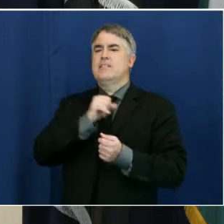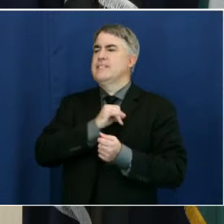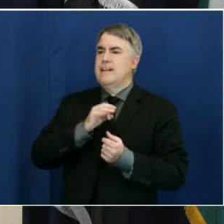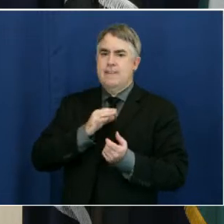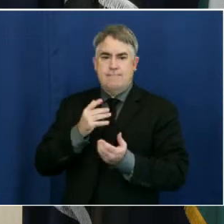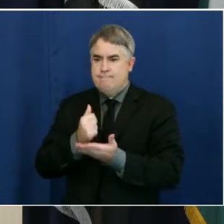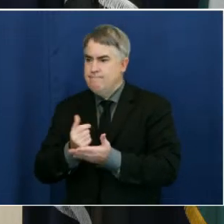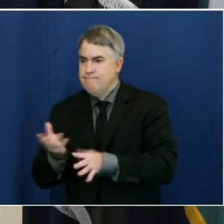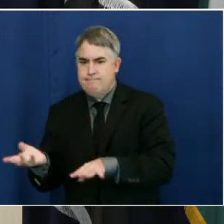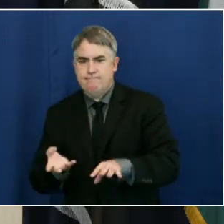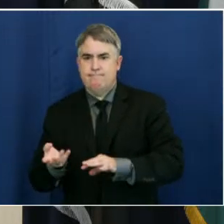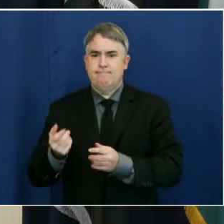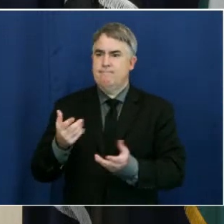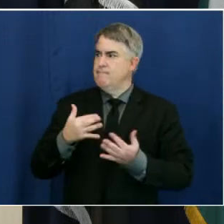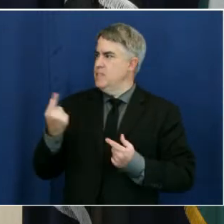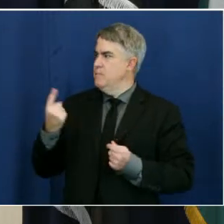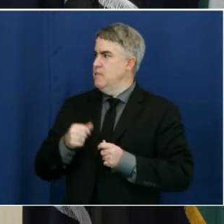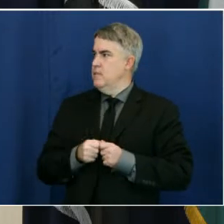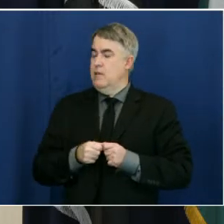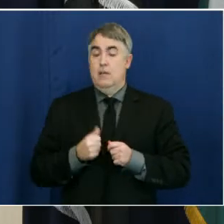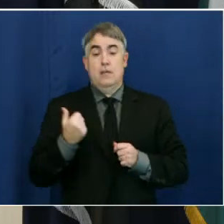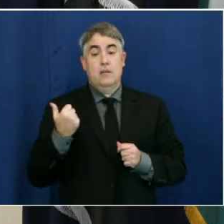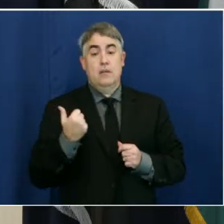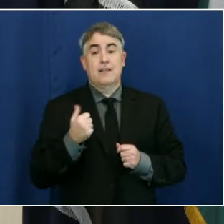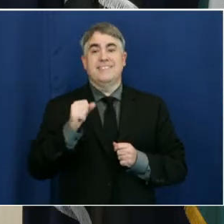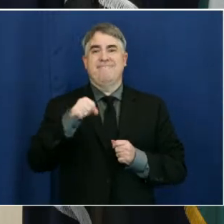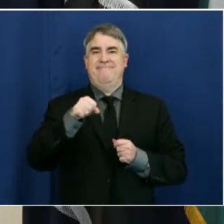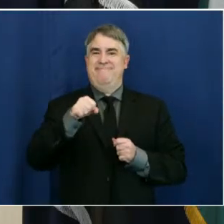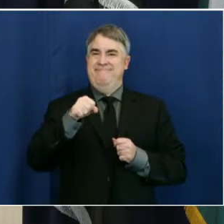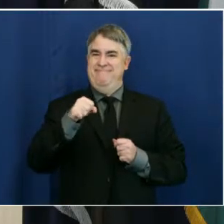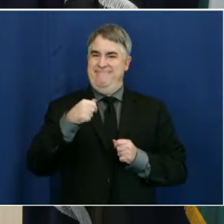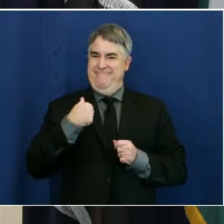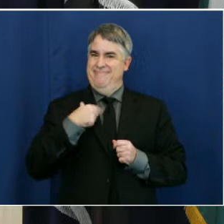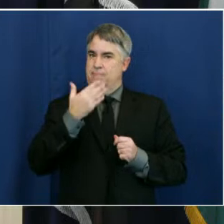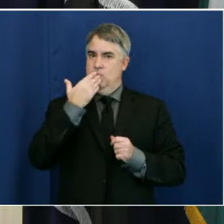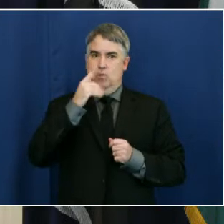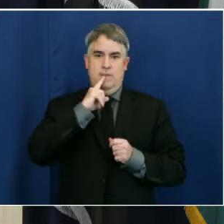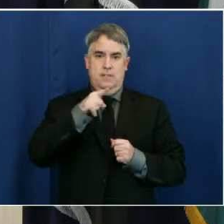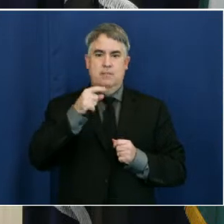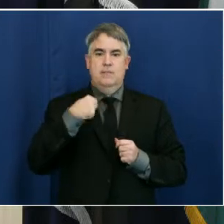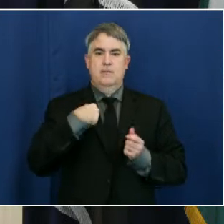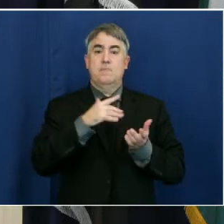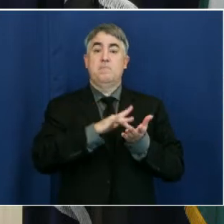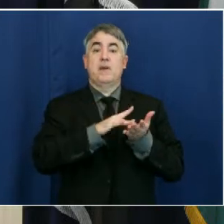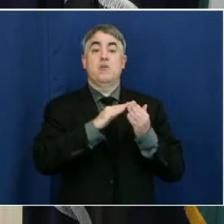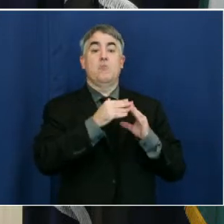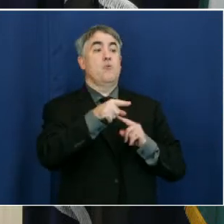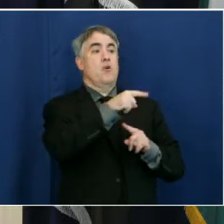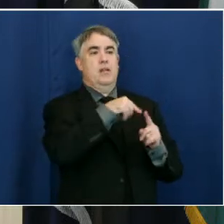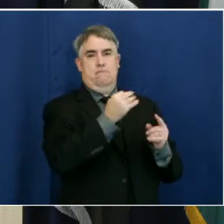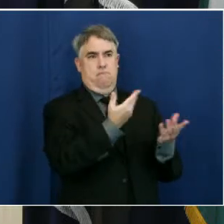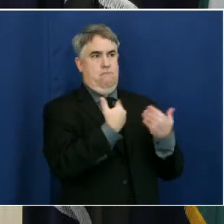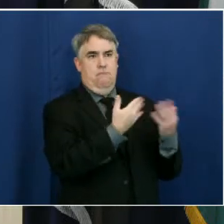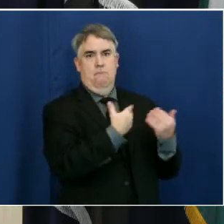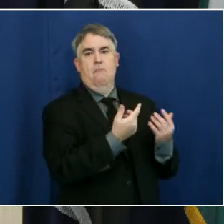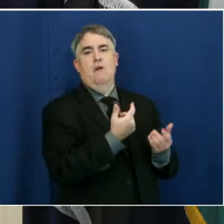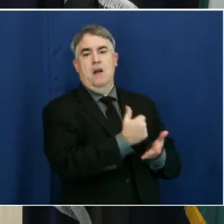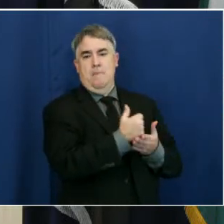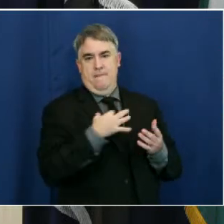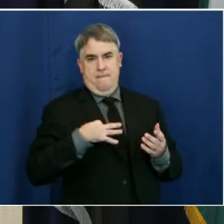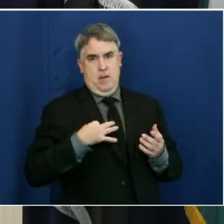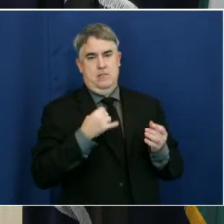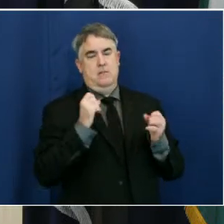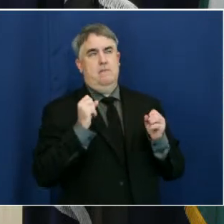centers? Yeah, we've had a great response from the medical community that are willing to show up. We think that there's more